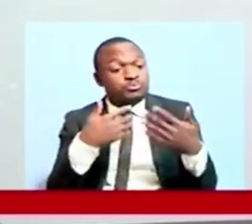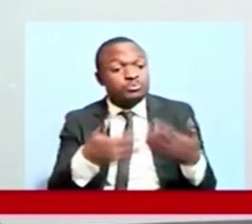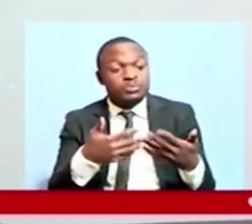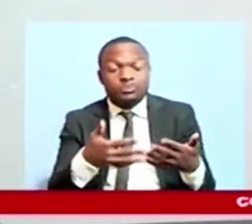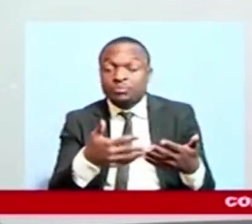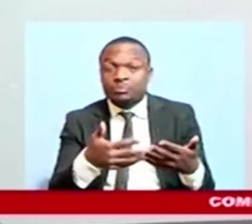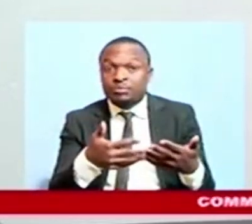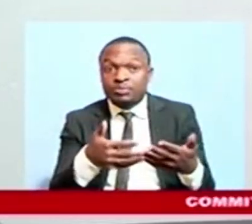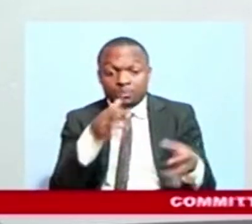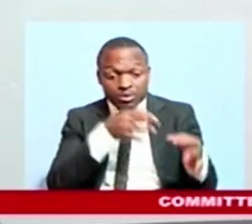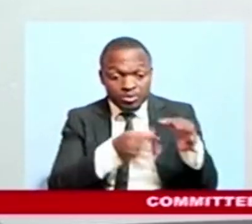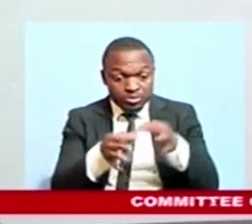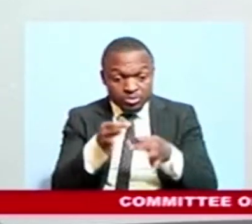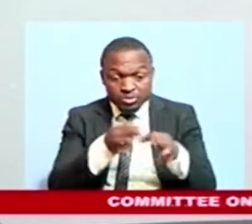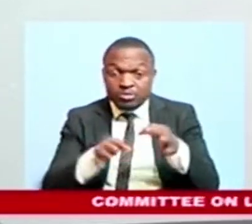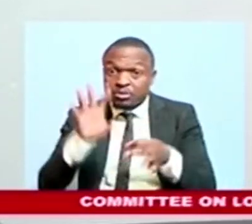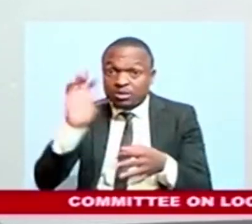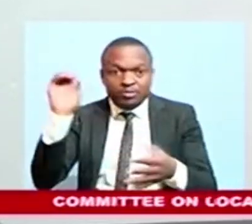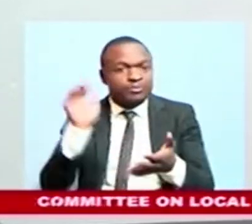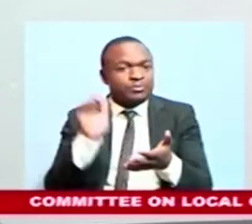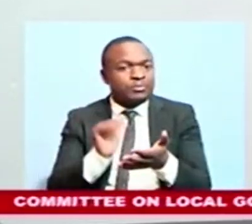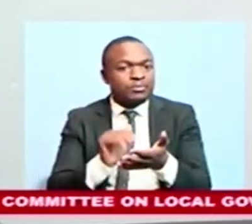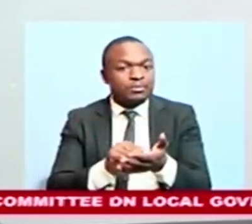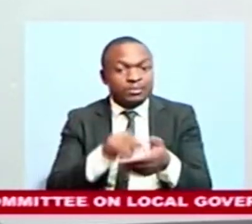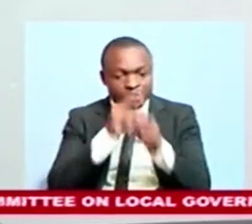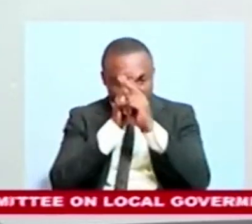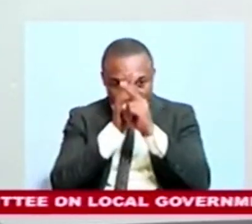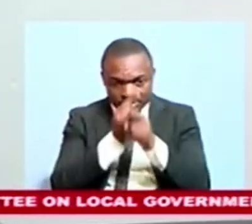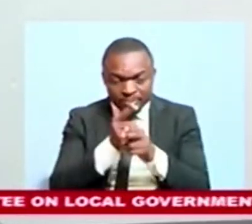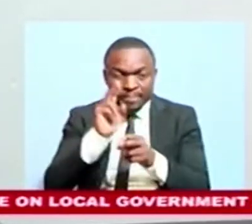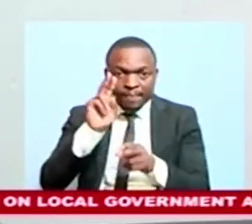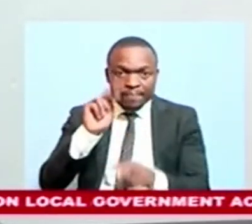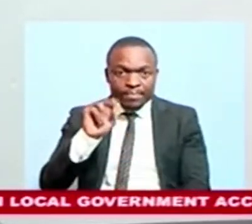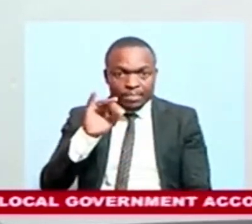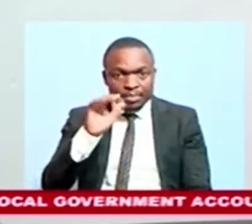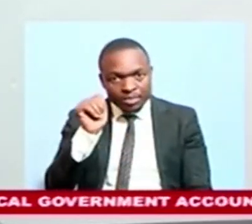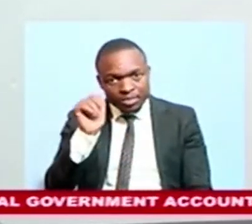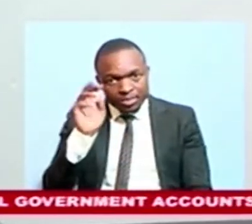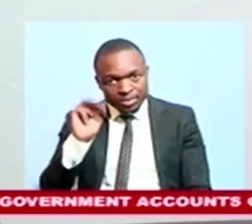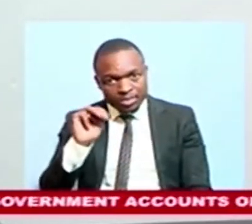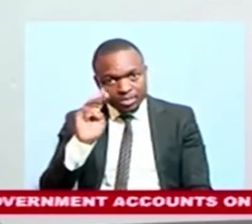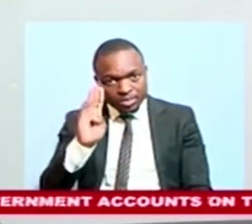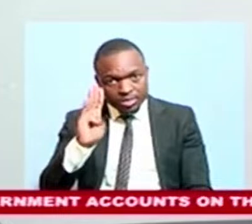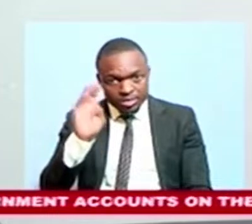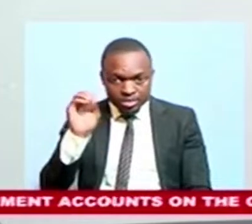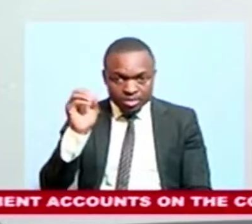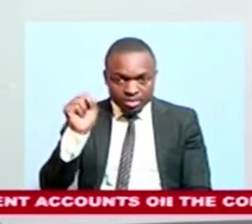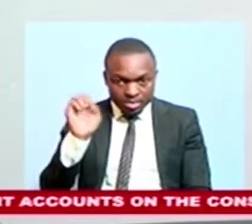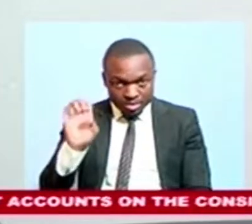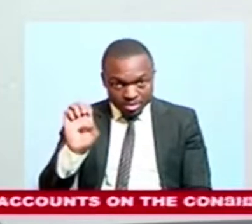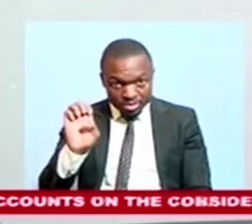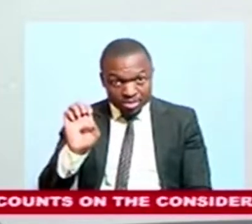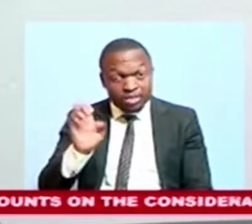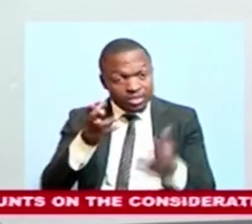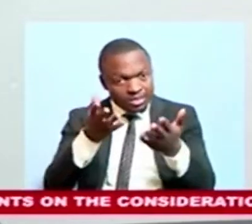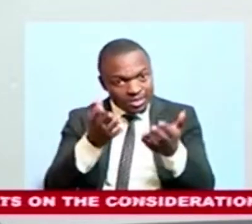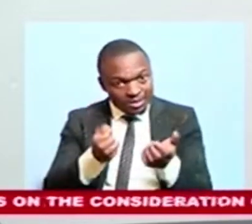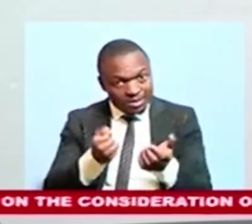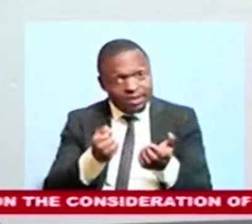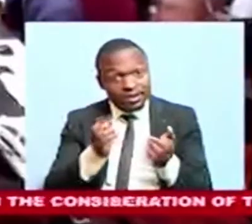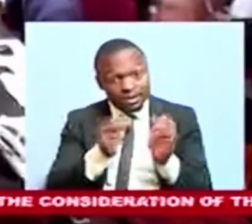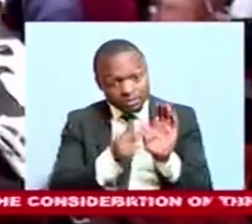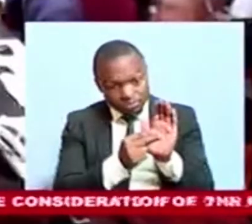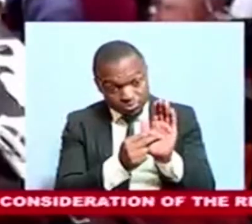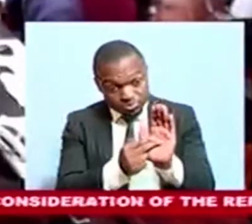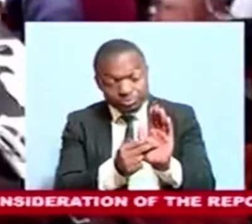went. Honorable members. Chair, I just wanted to indicate,